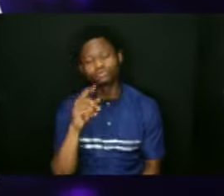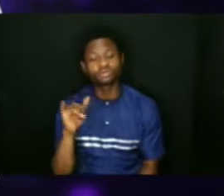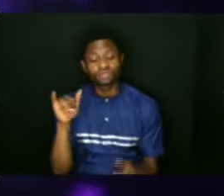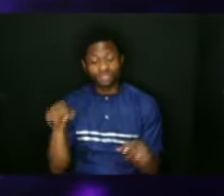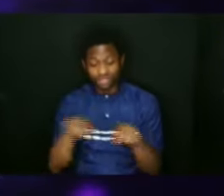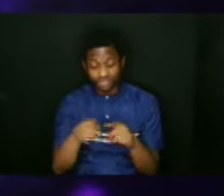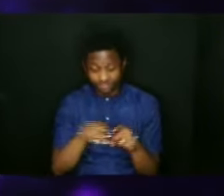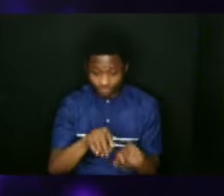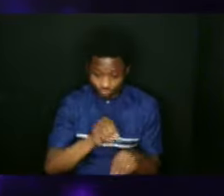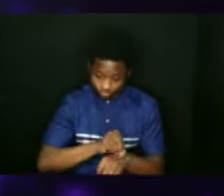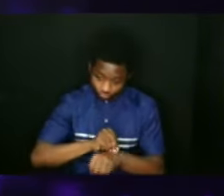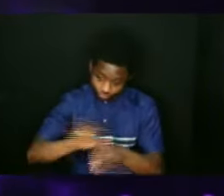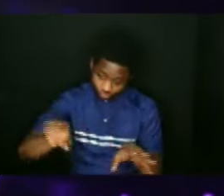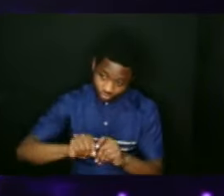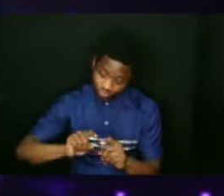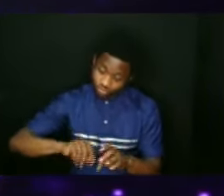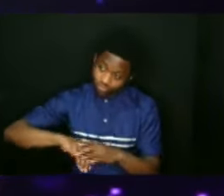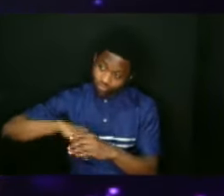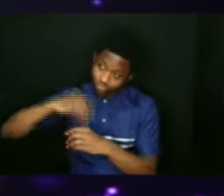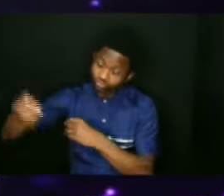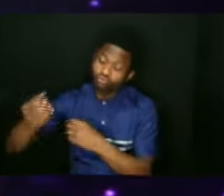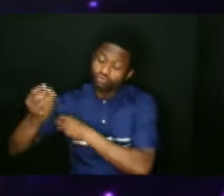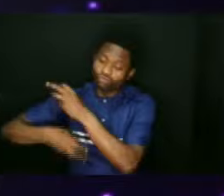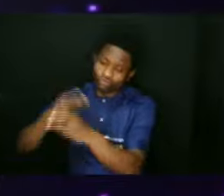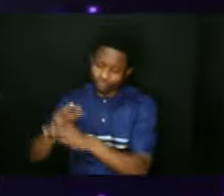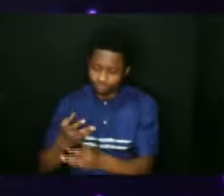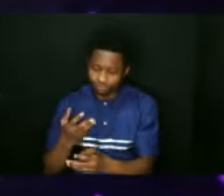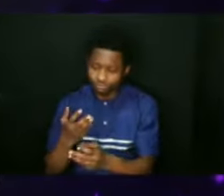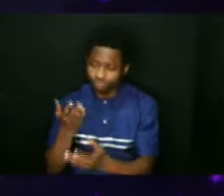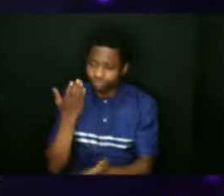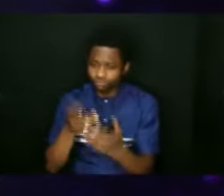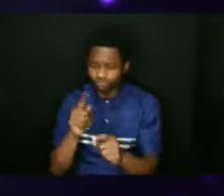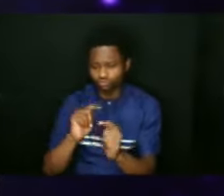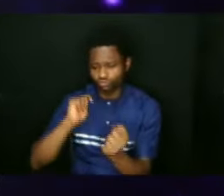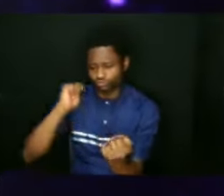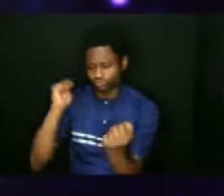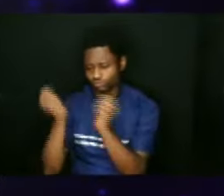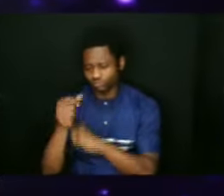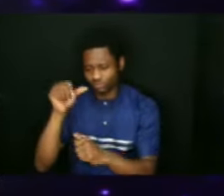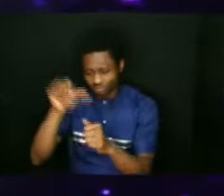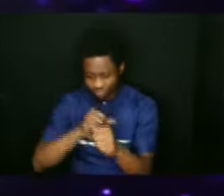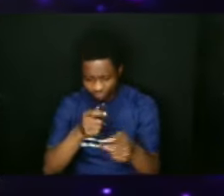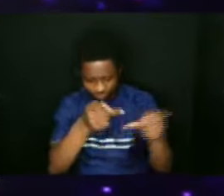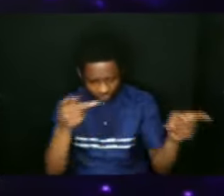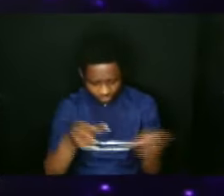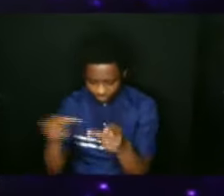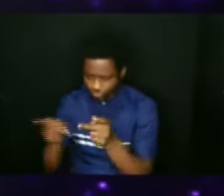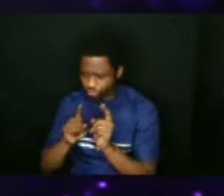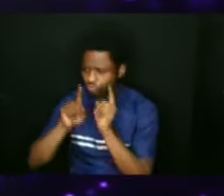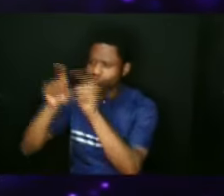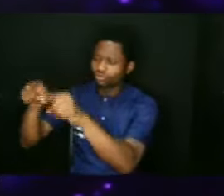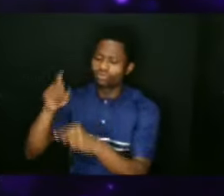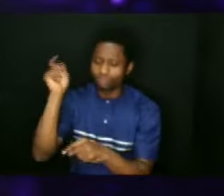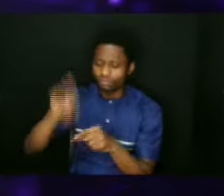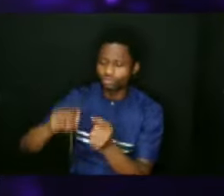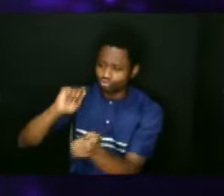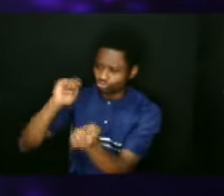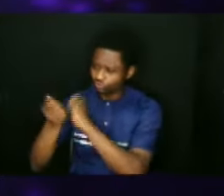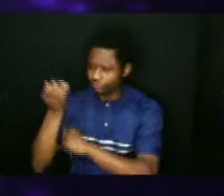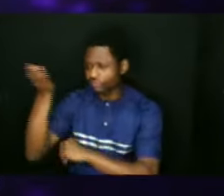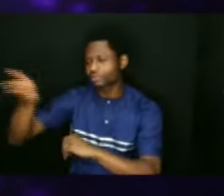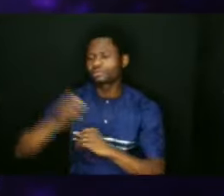As you have been unleashed, may you transform every sphere you get to. May